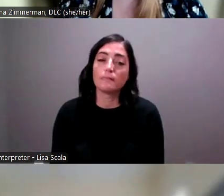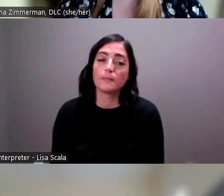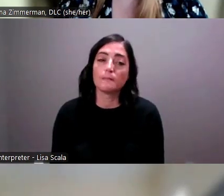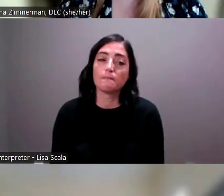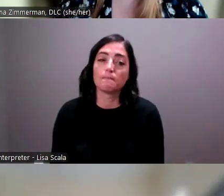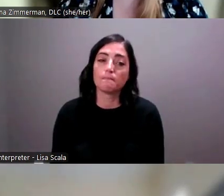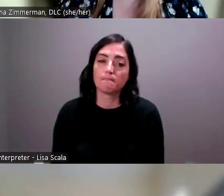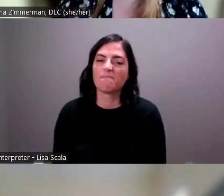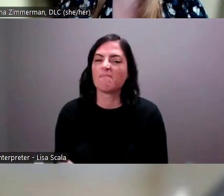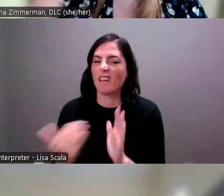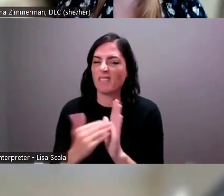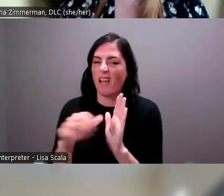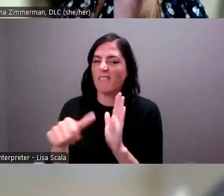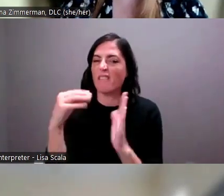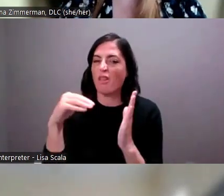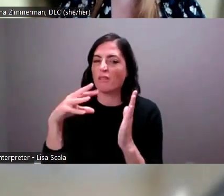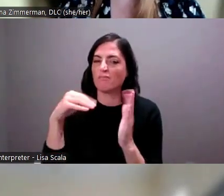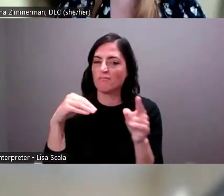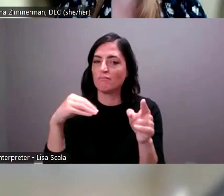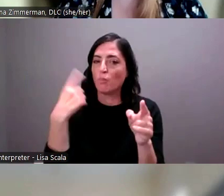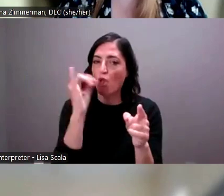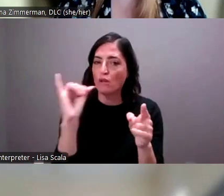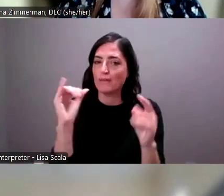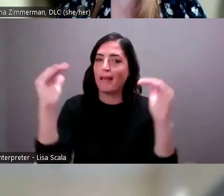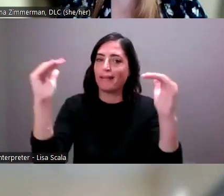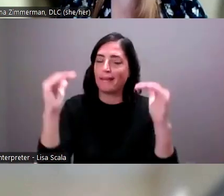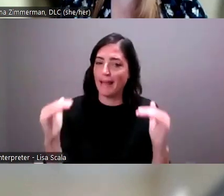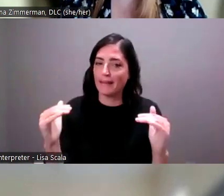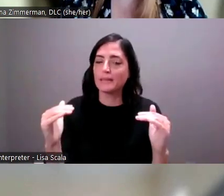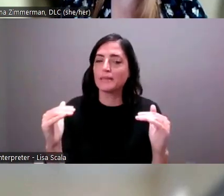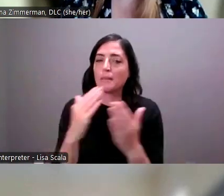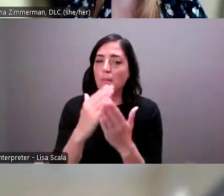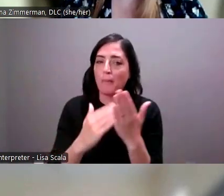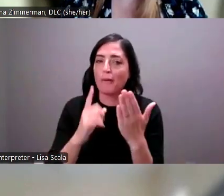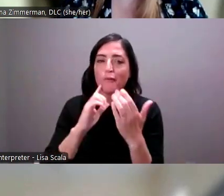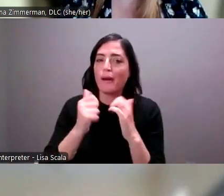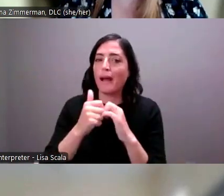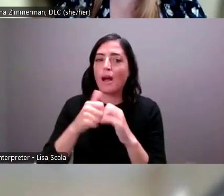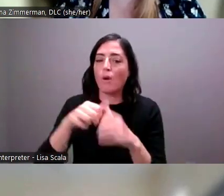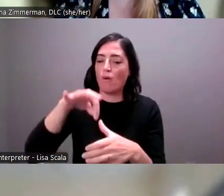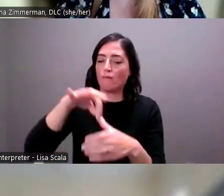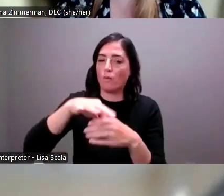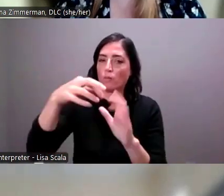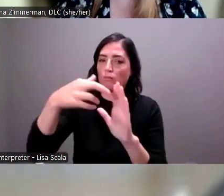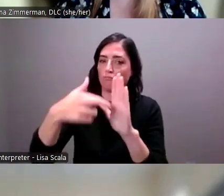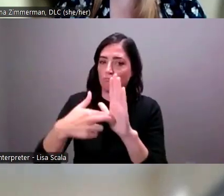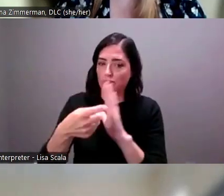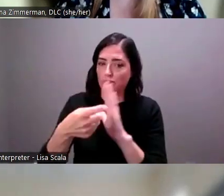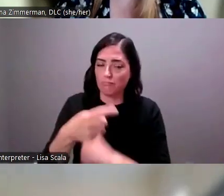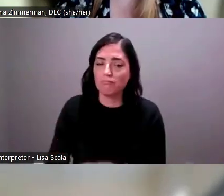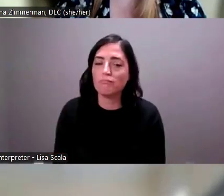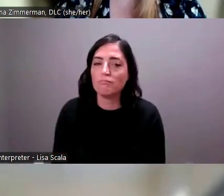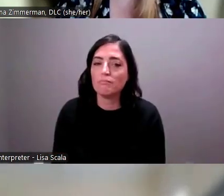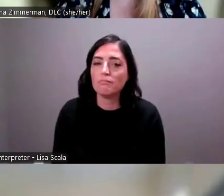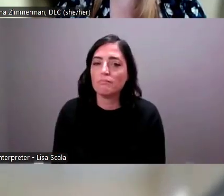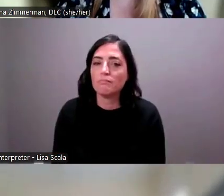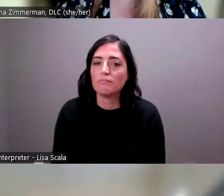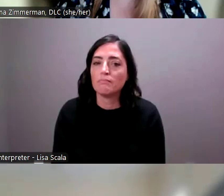This is another screenshot of sort of the next step of registering to vote online. You'll need